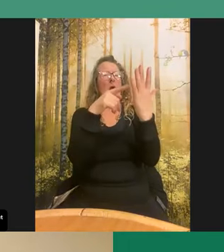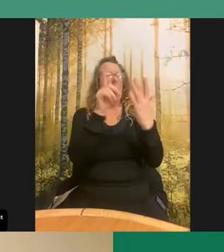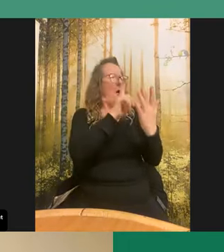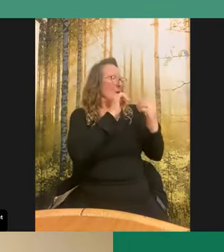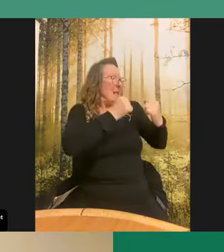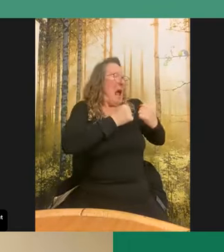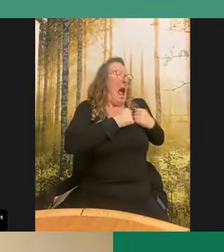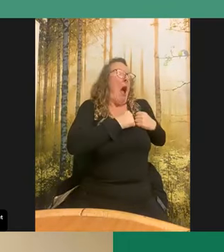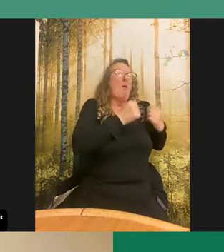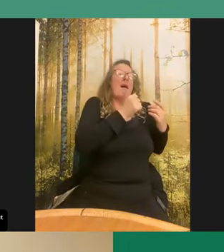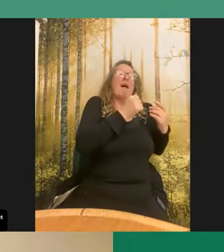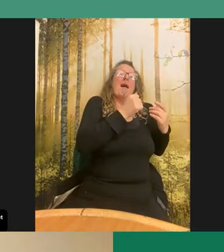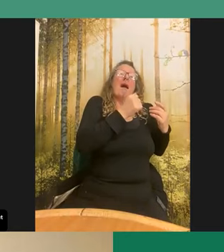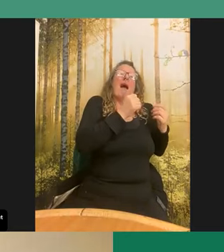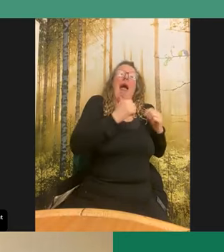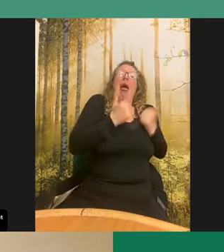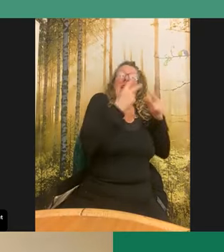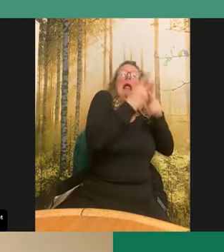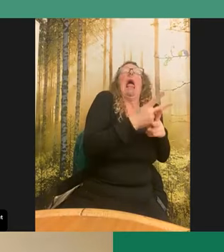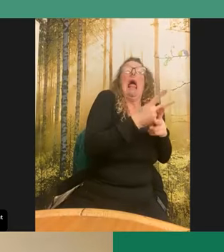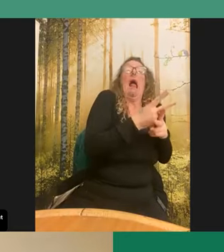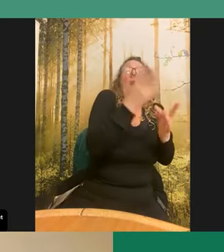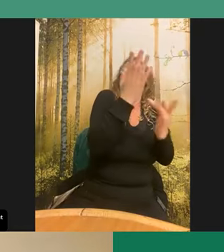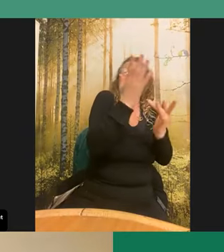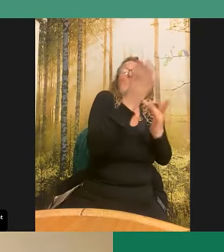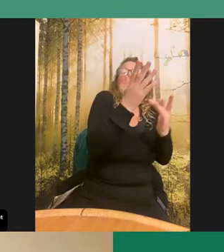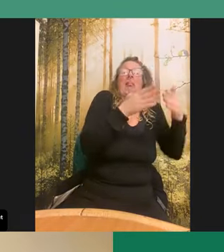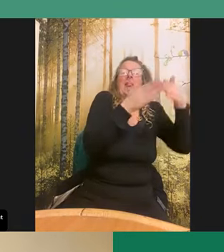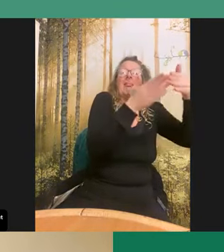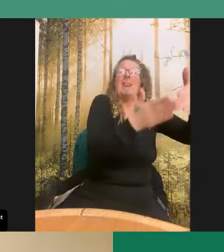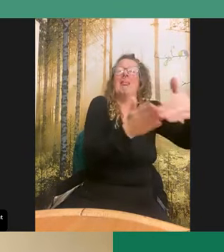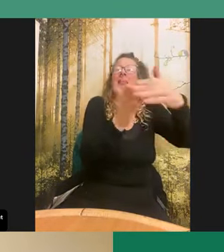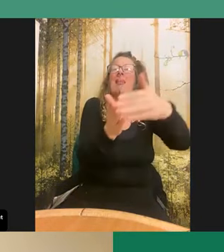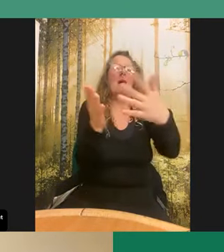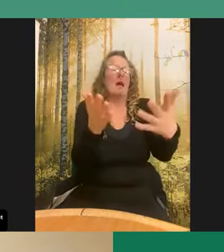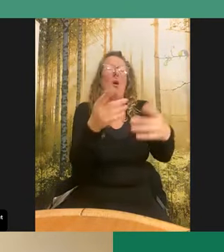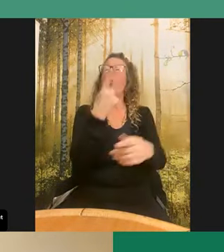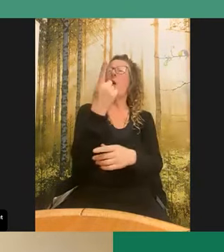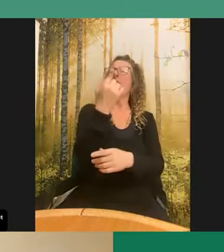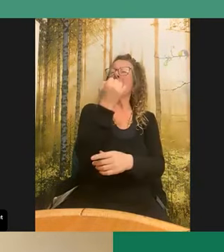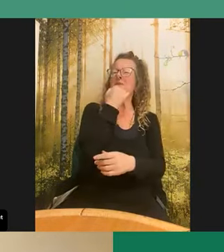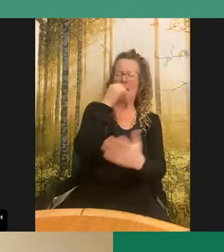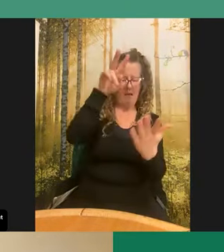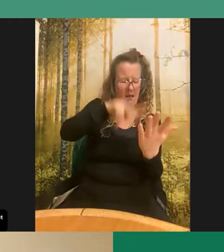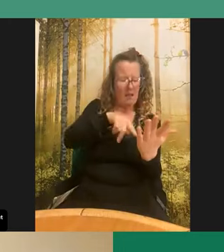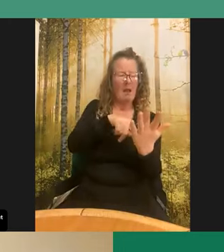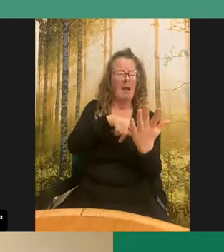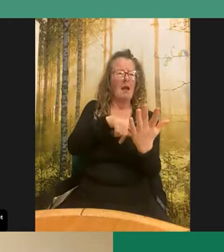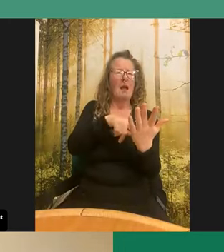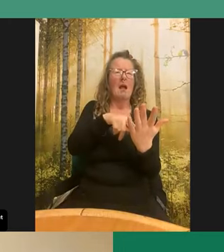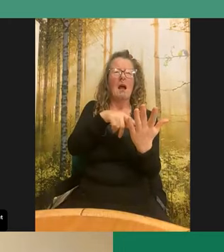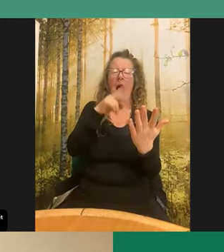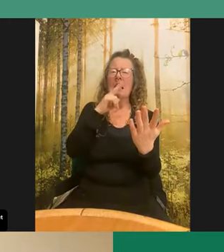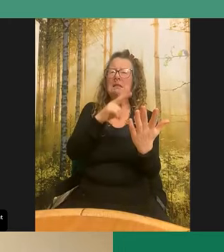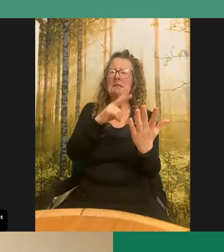on the Middle Passage, which was nothing at all. One figure in the one part of